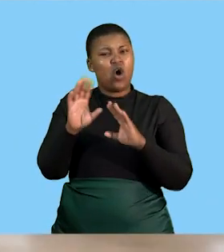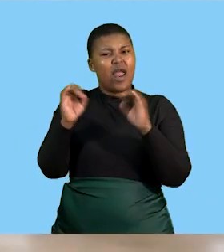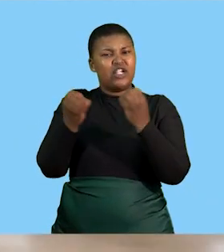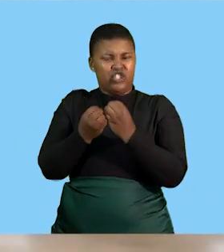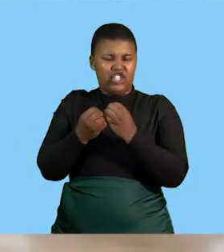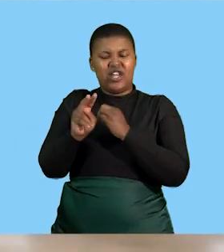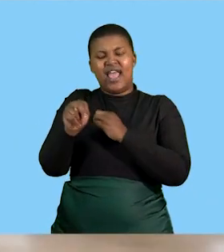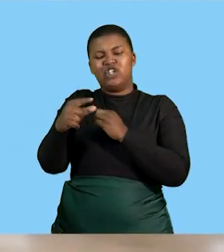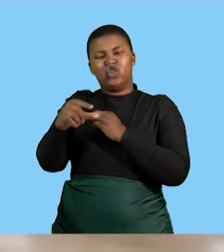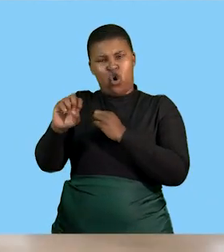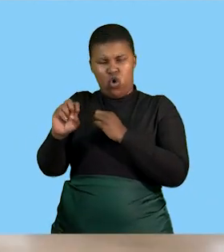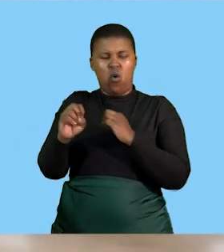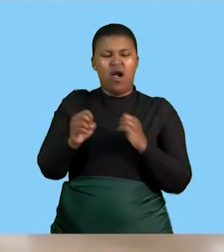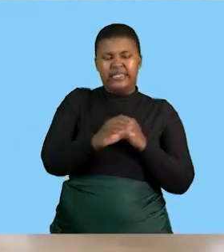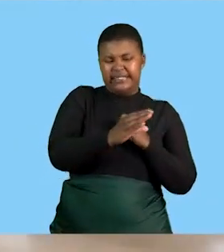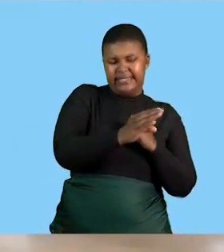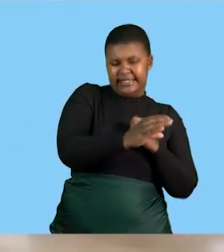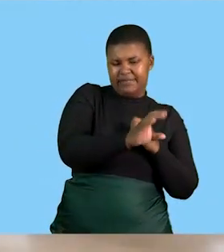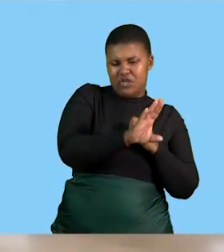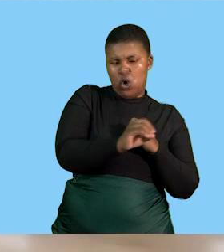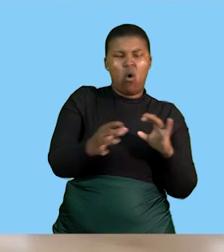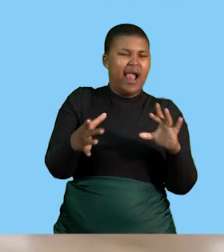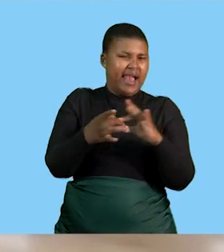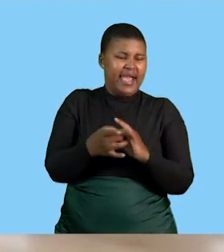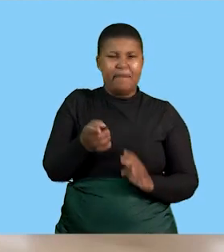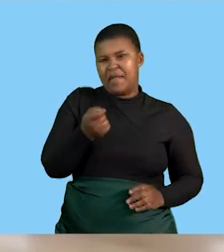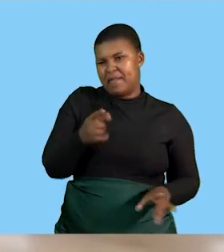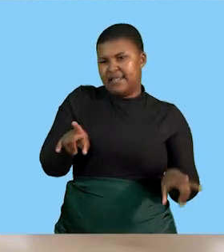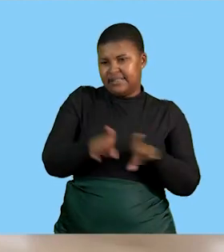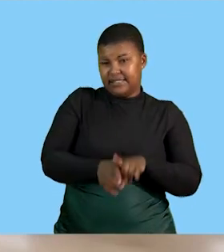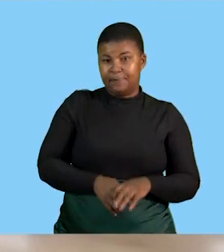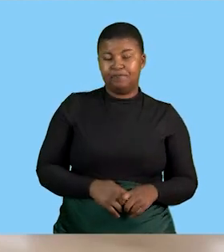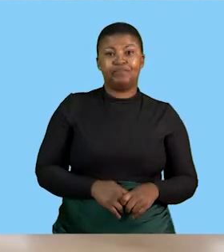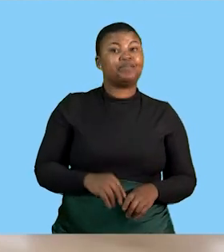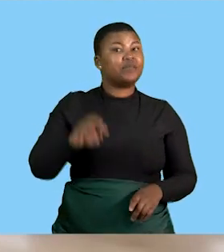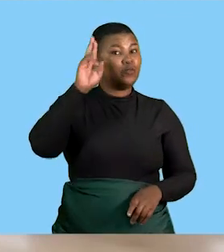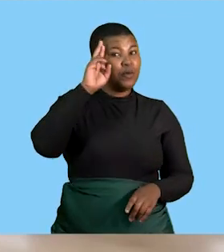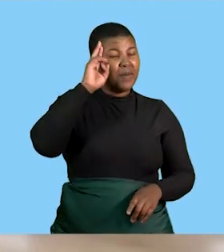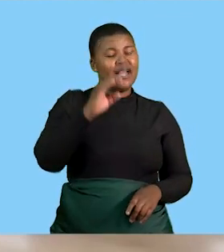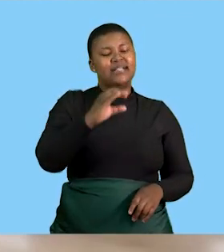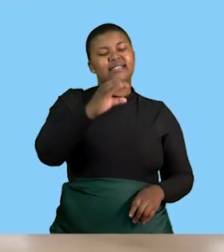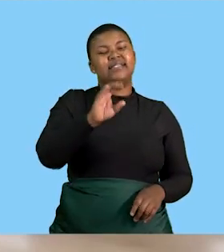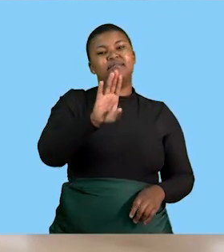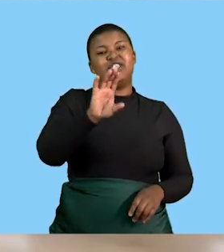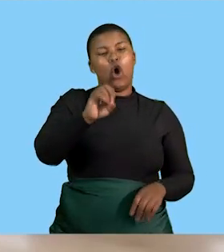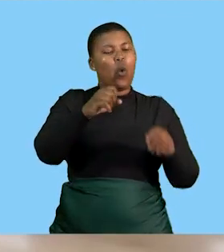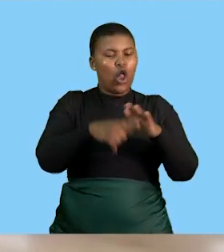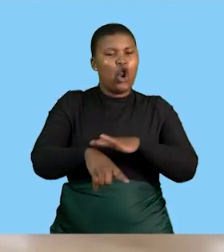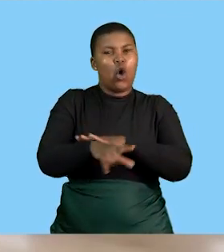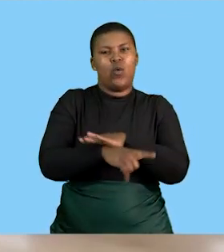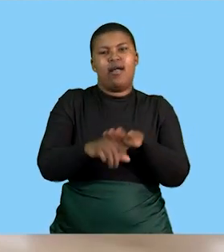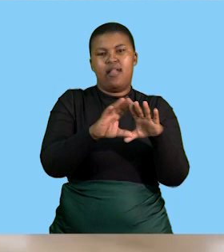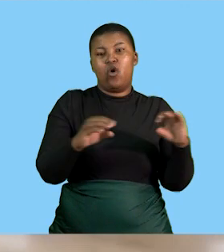NGOs. So remember, our CBOs is a local community or a local organization. Now,